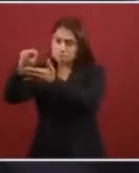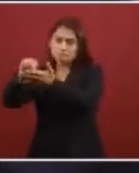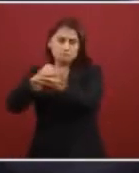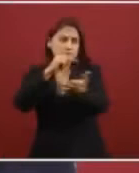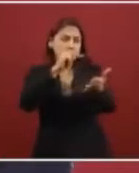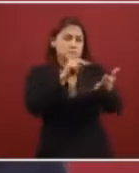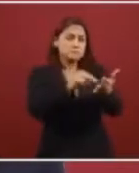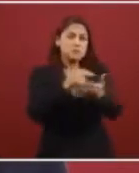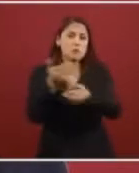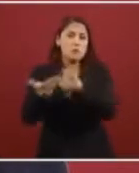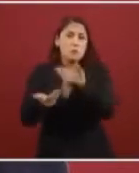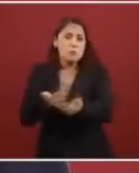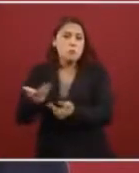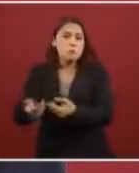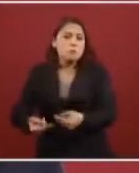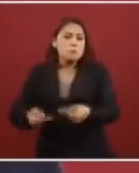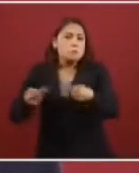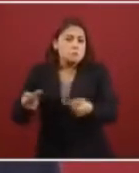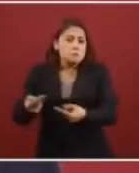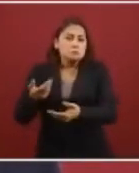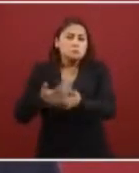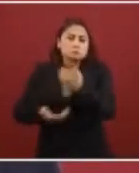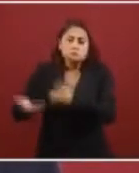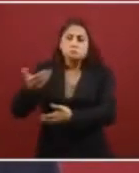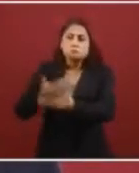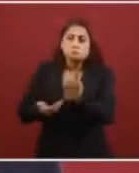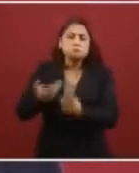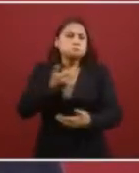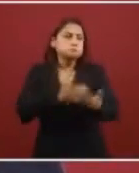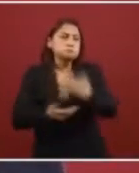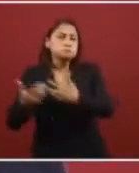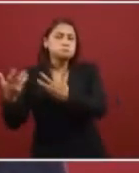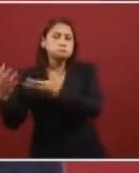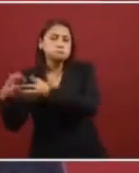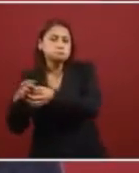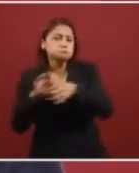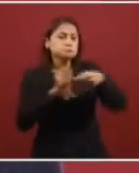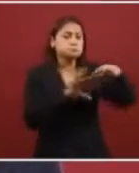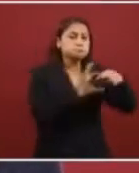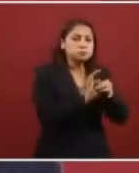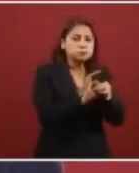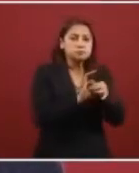puede policy desaprovechar. That cannot be wasted. No es